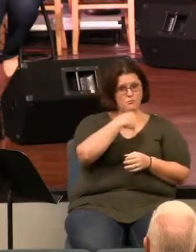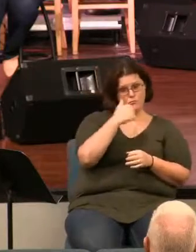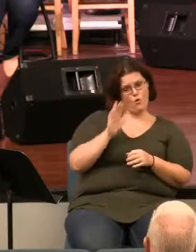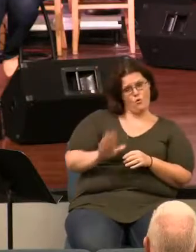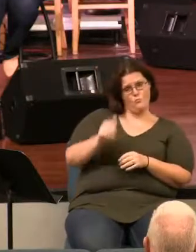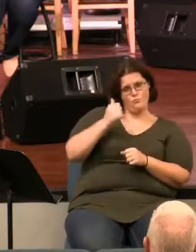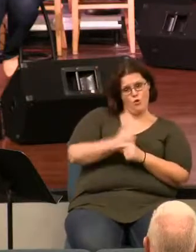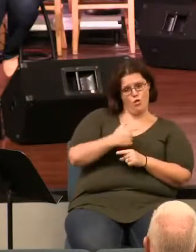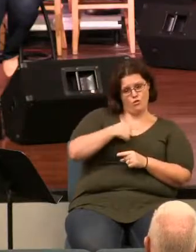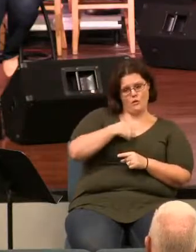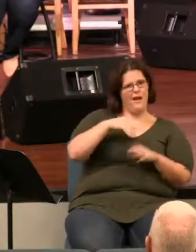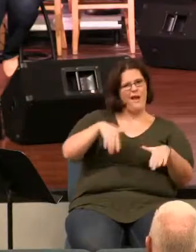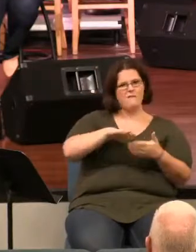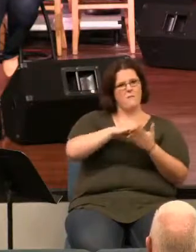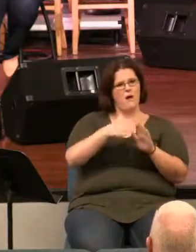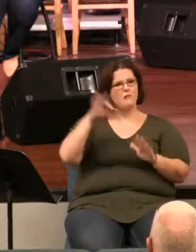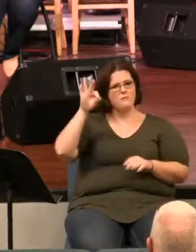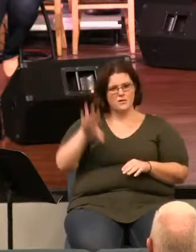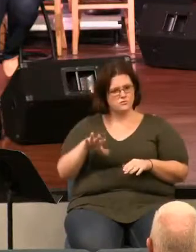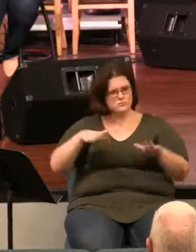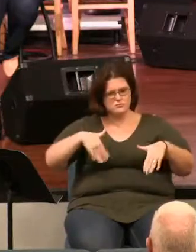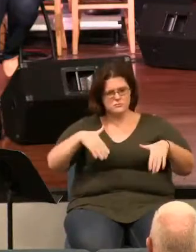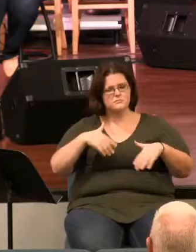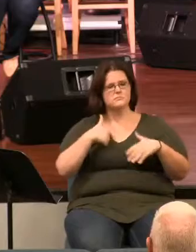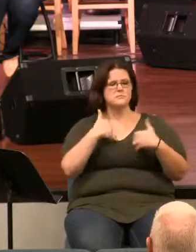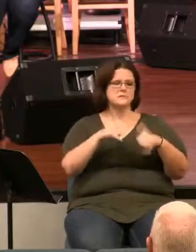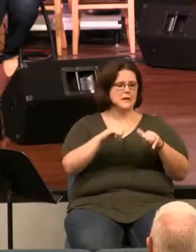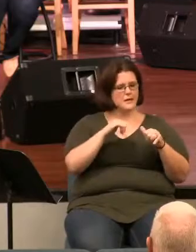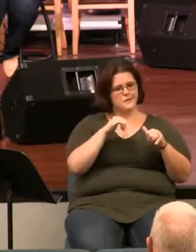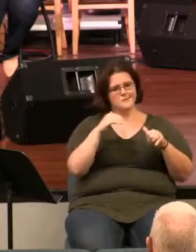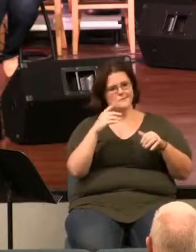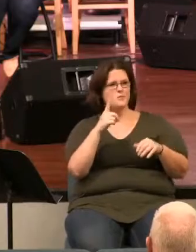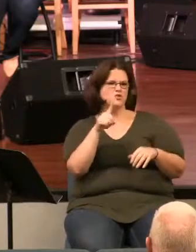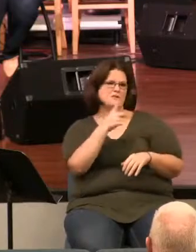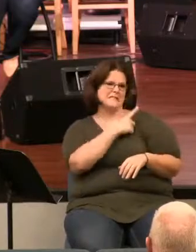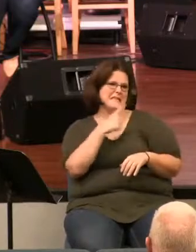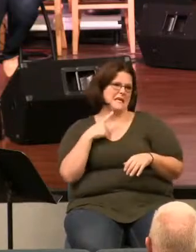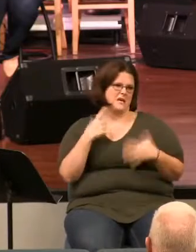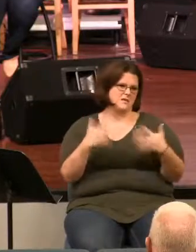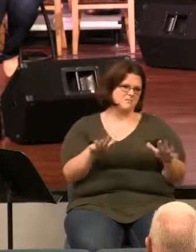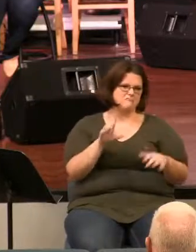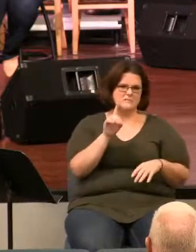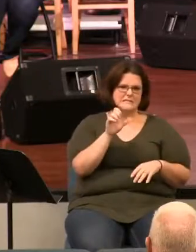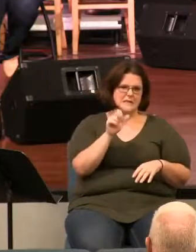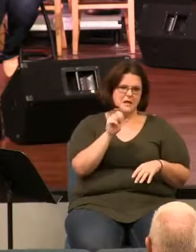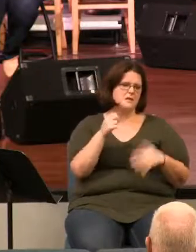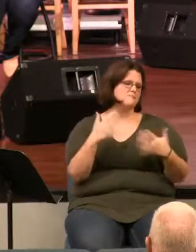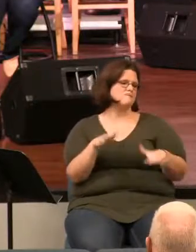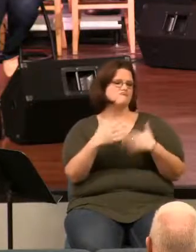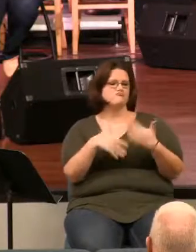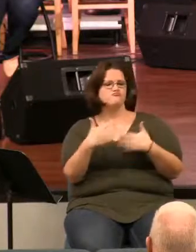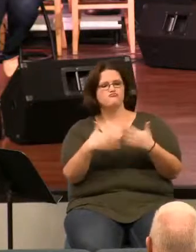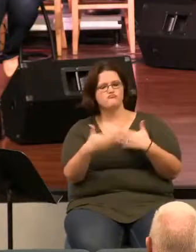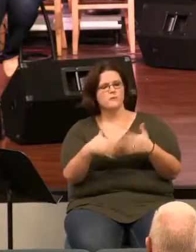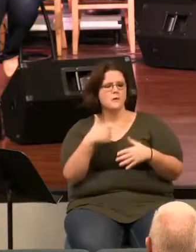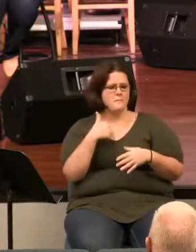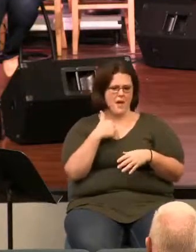I wasn't ordained yet to the ministry. I'd been licensed to preach and was a deacon and so forth. But basically, I did